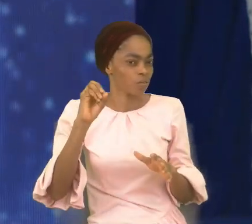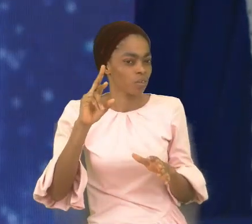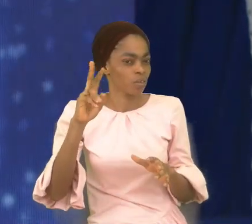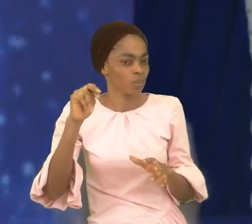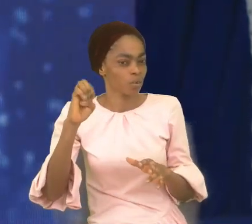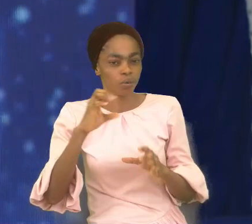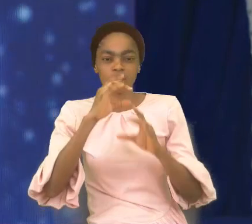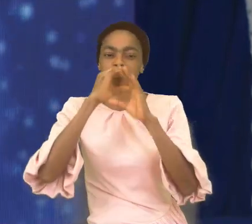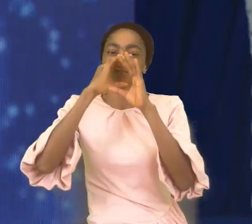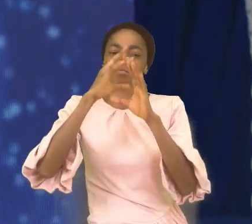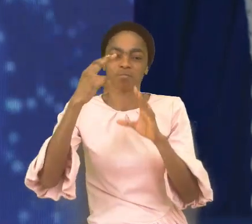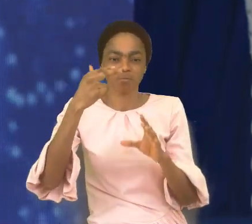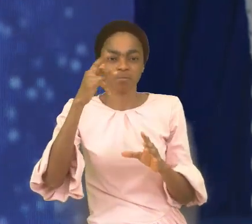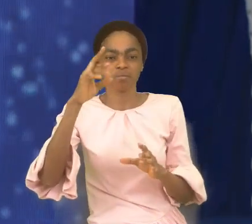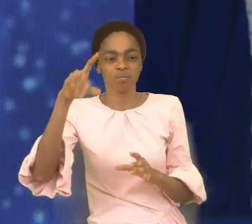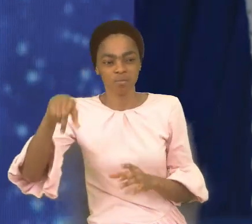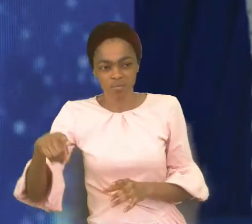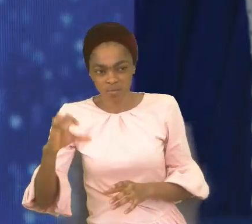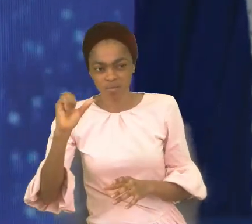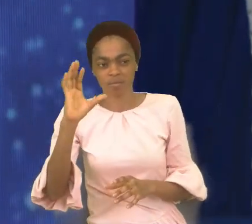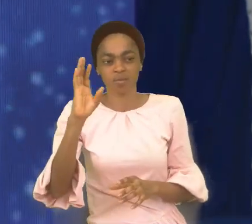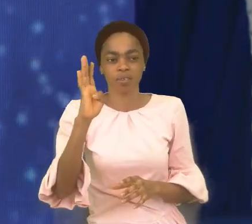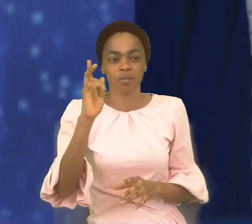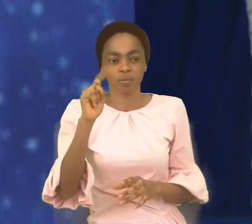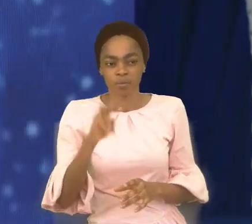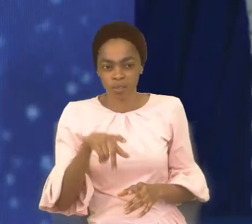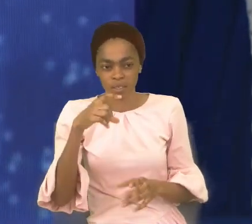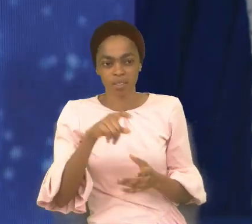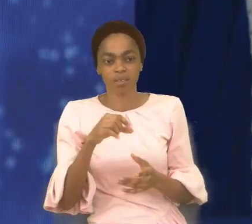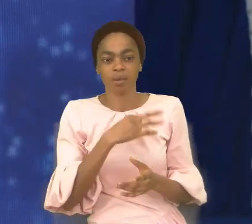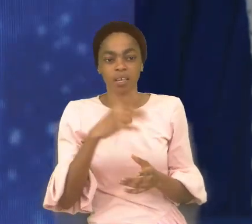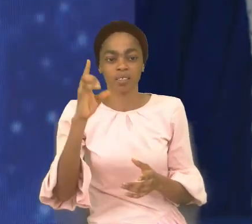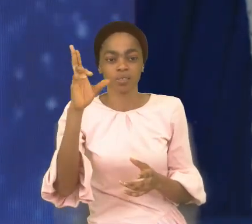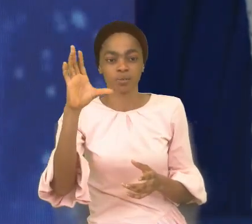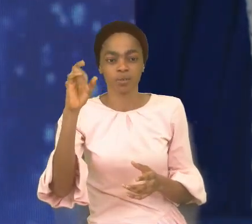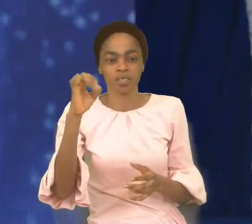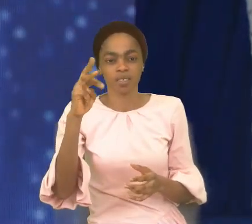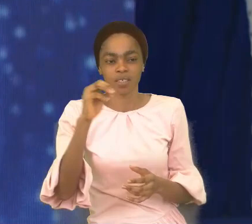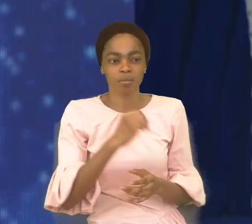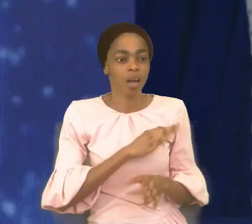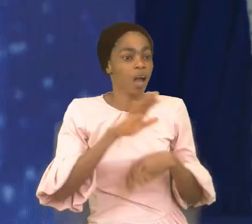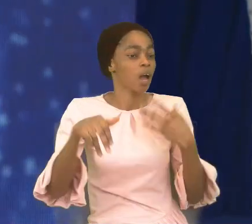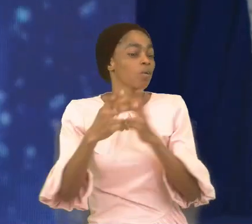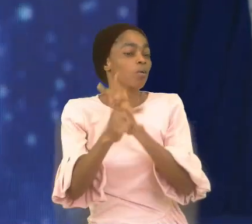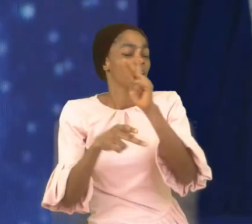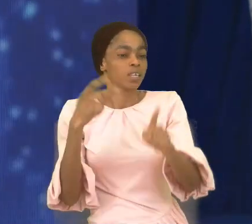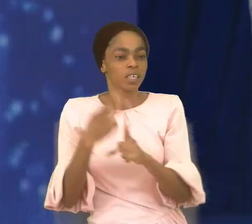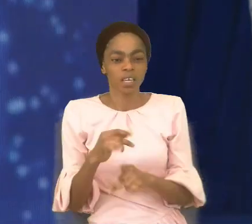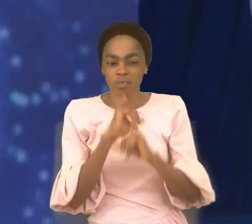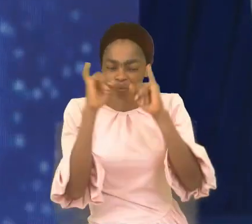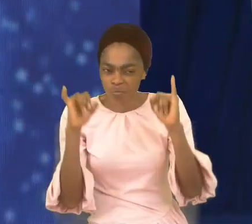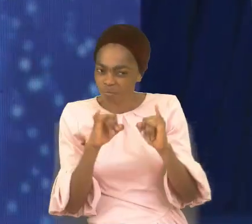and dulcimer, and all kinds of idolatrous music, ye fall down and worship